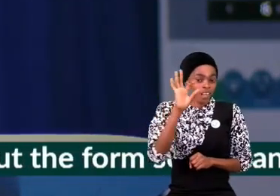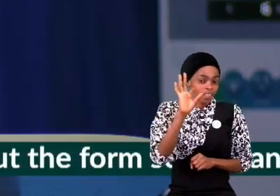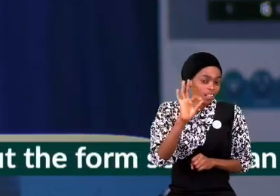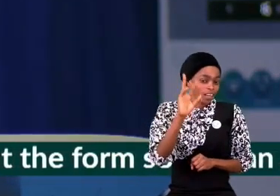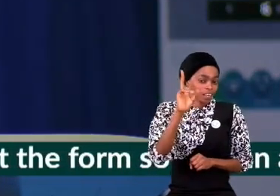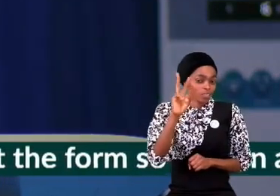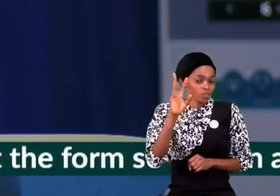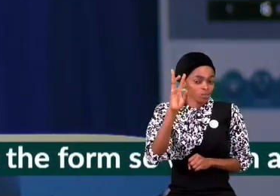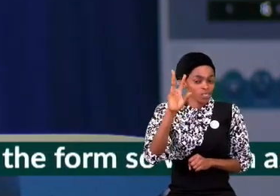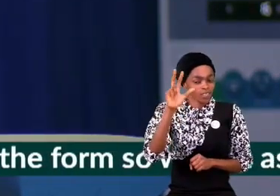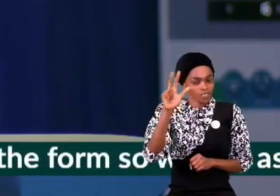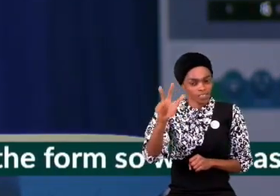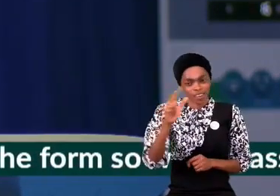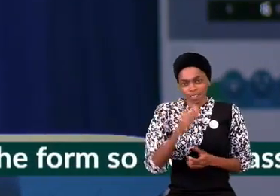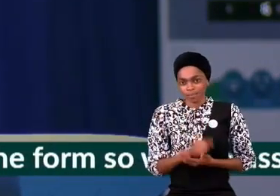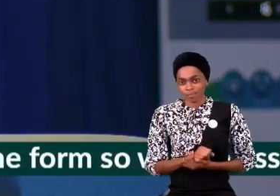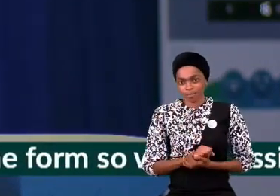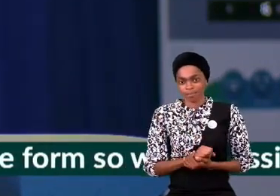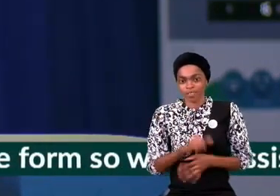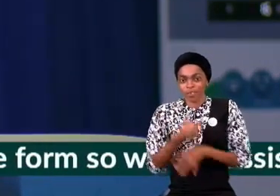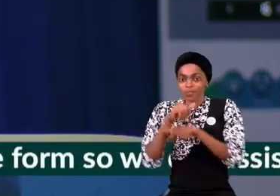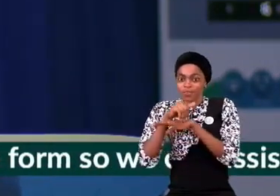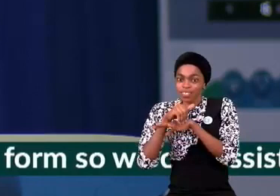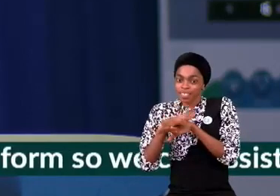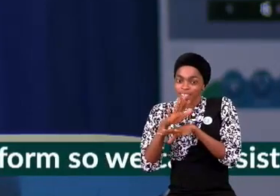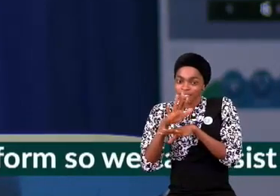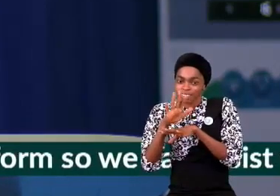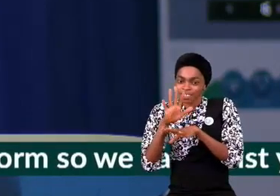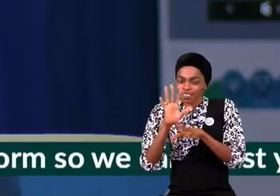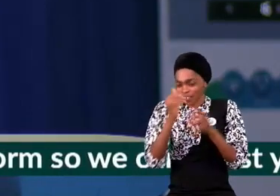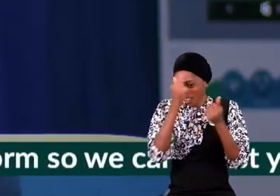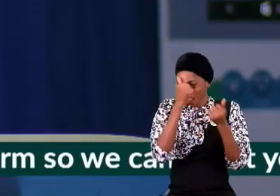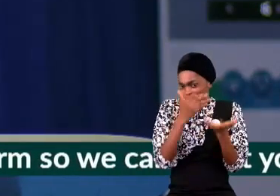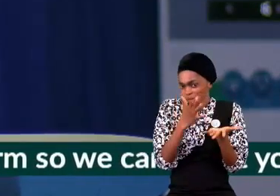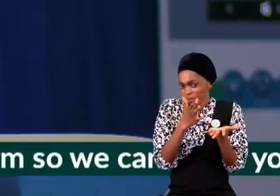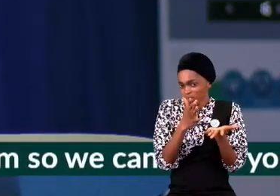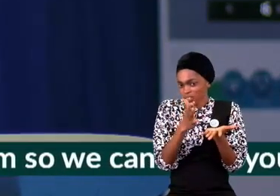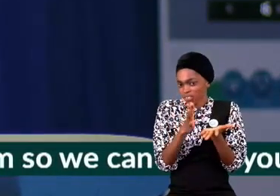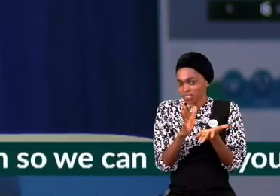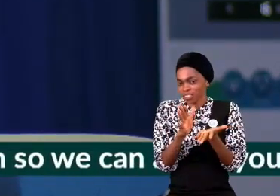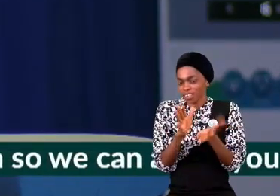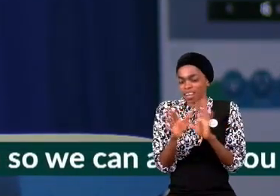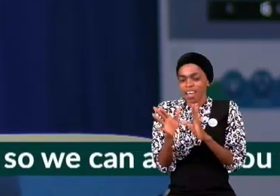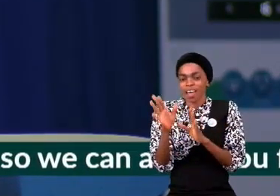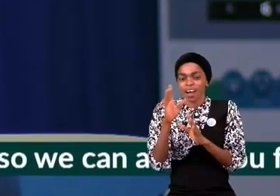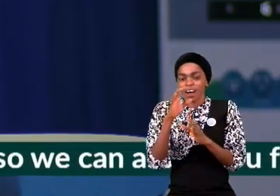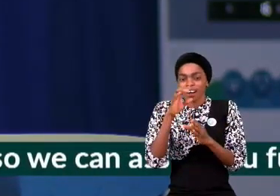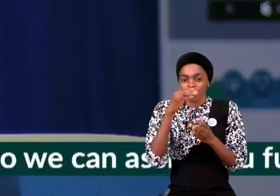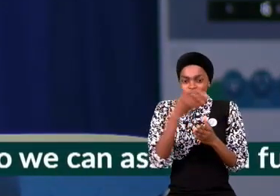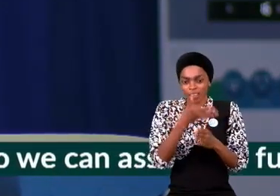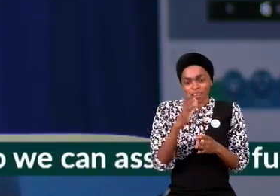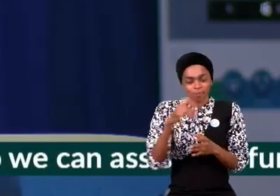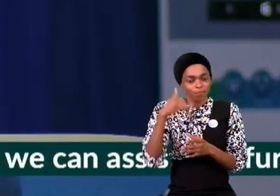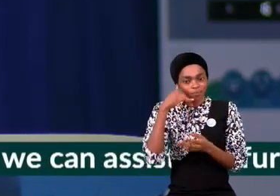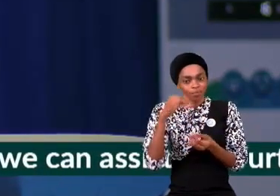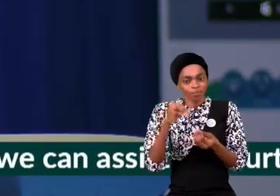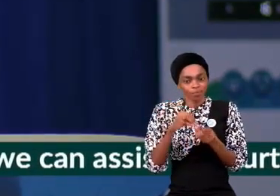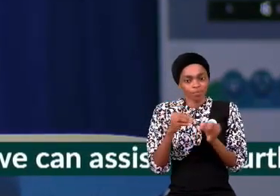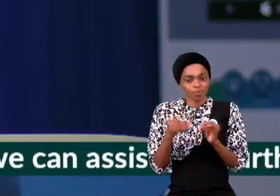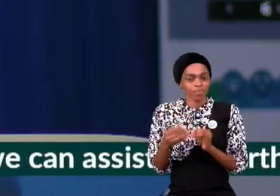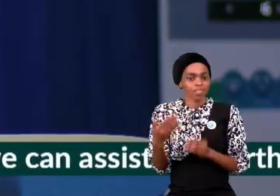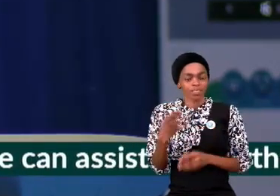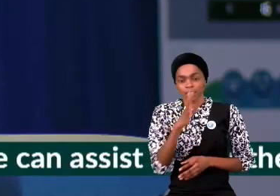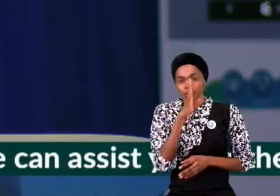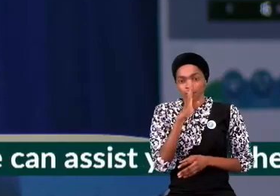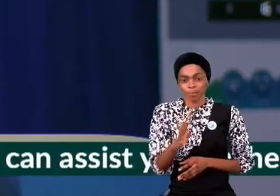+234 915 444 9263. There will be a special meeting, lunch hour with Jesus, for all those who gave their lives